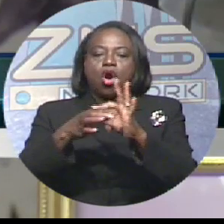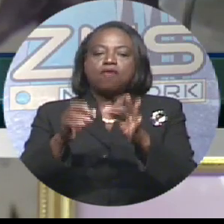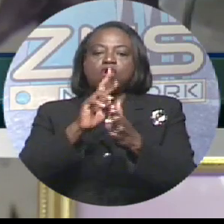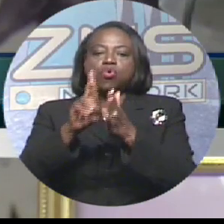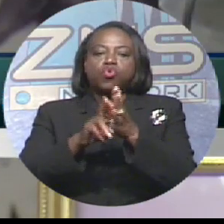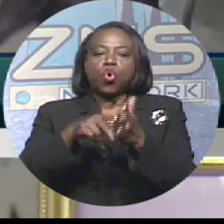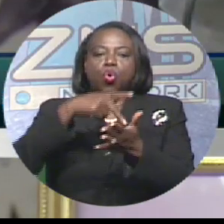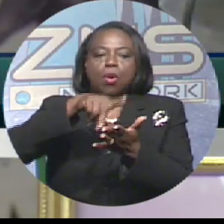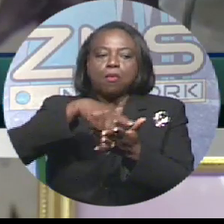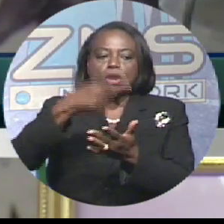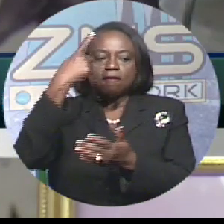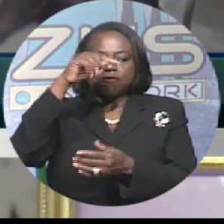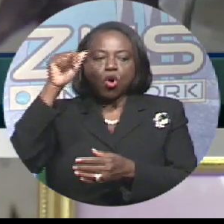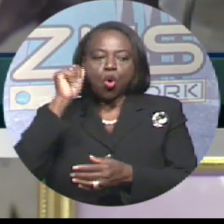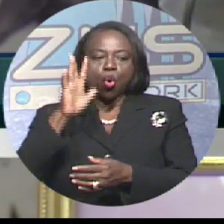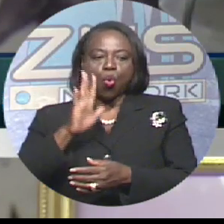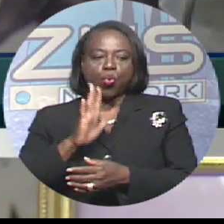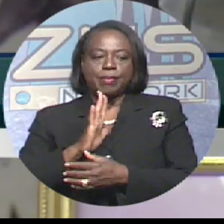for women.